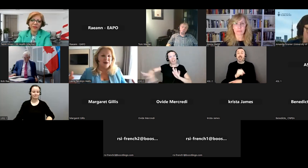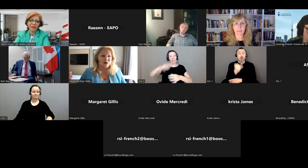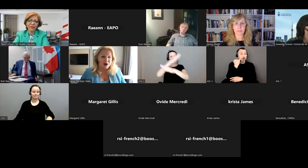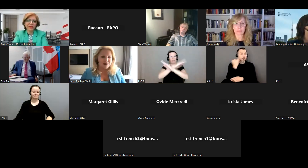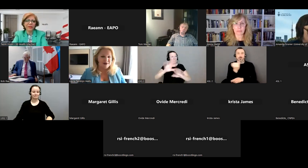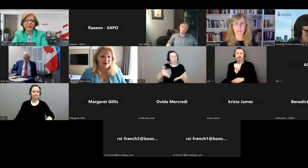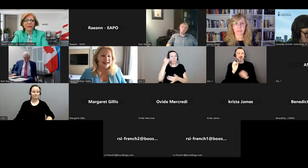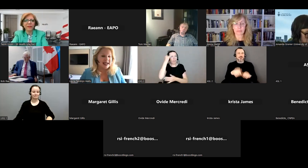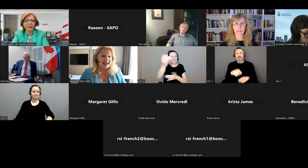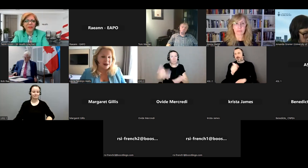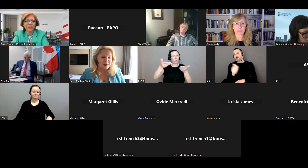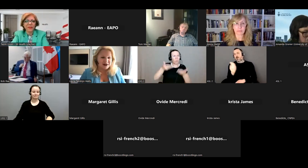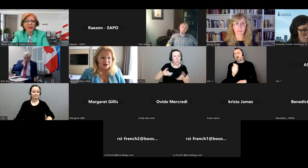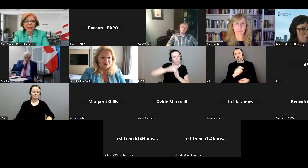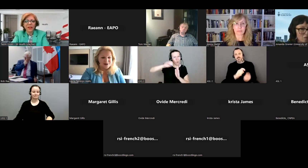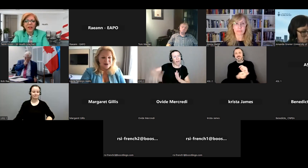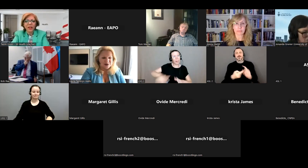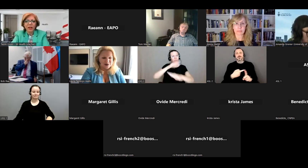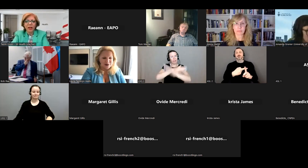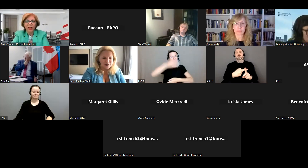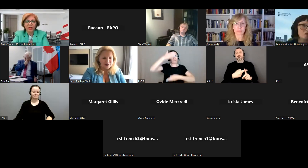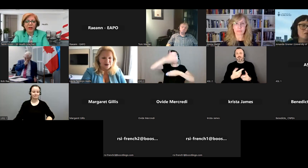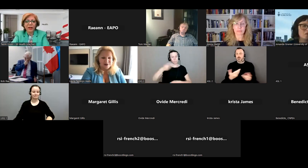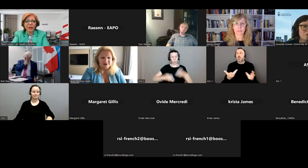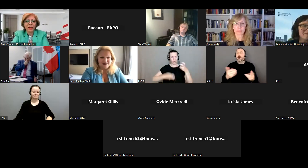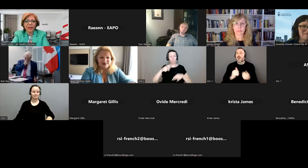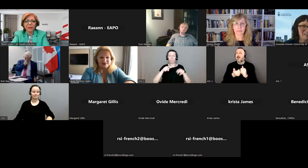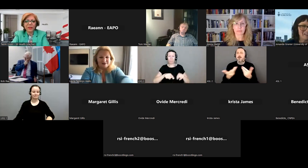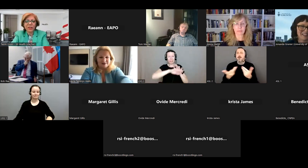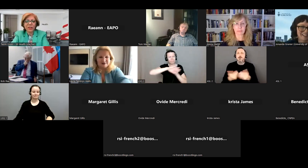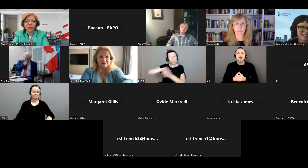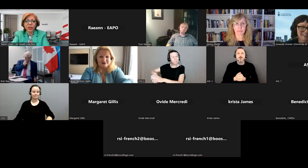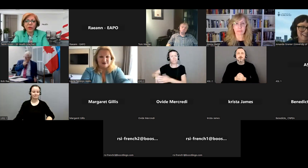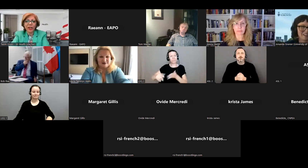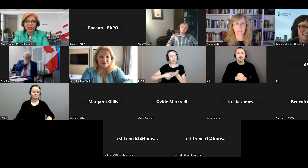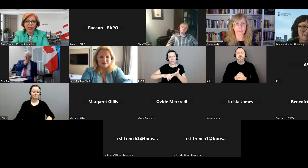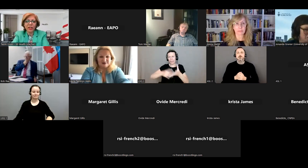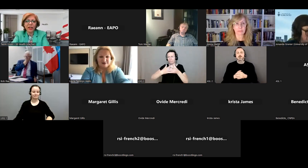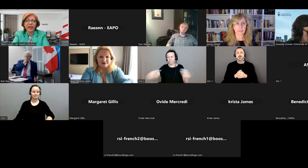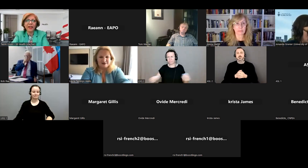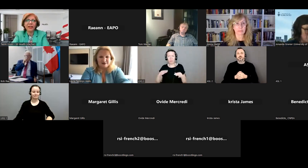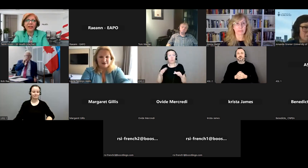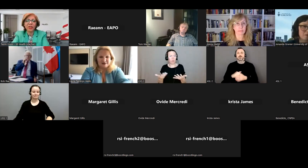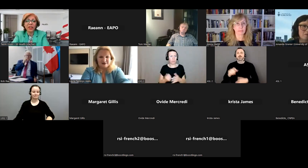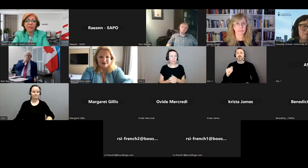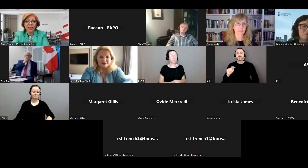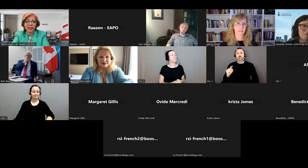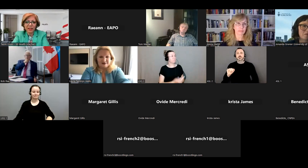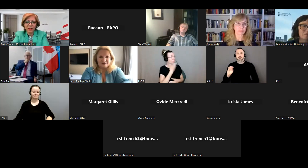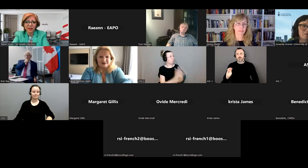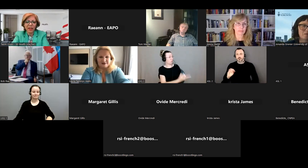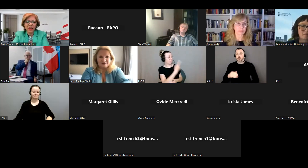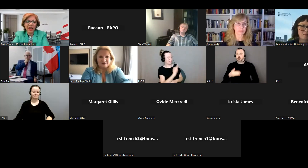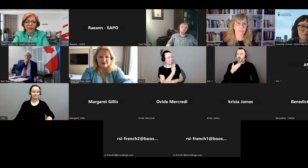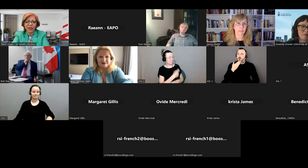that problem get a bit better? Oh, wow. So good question. And certainly many things